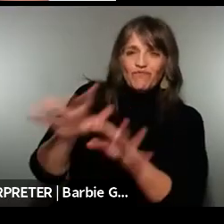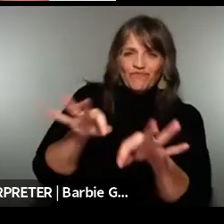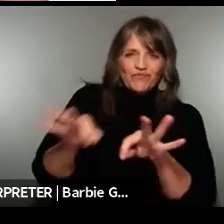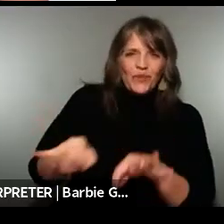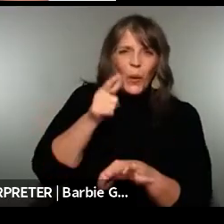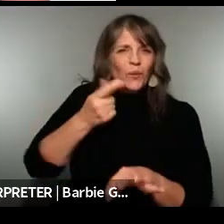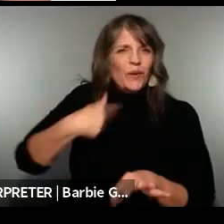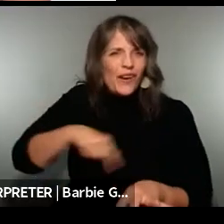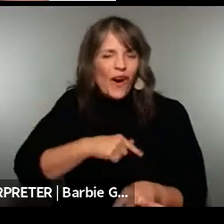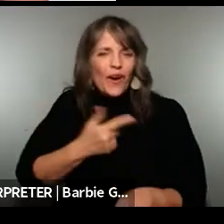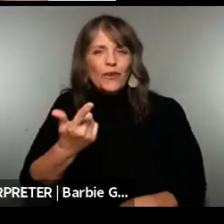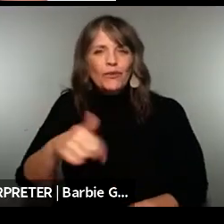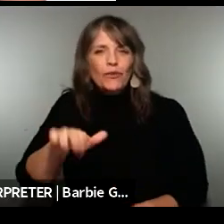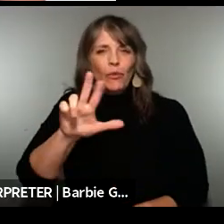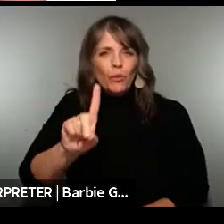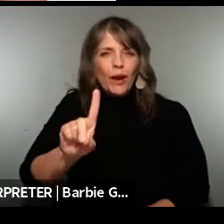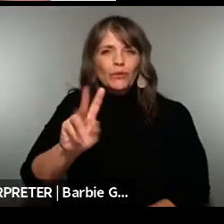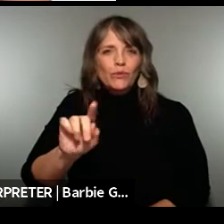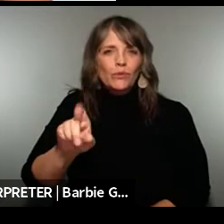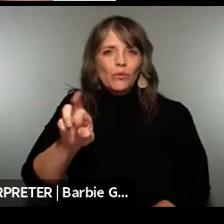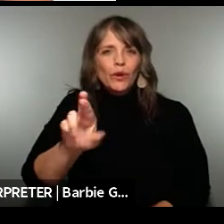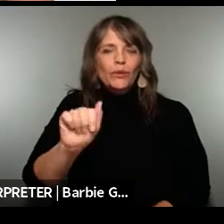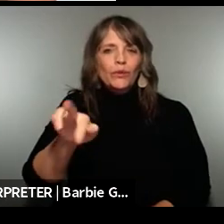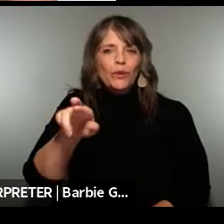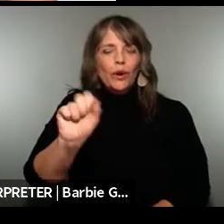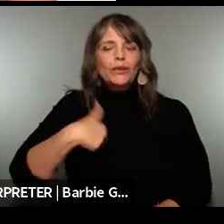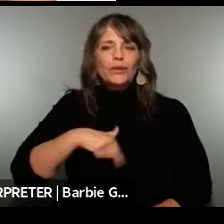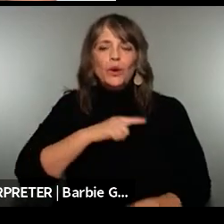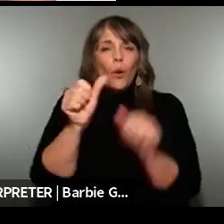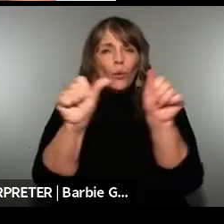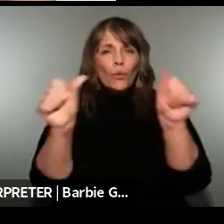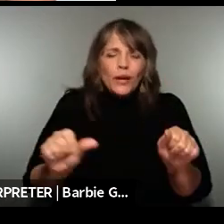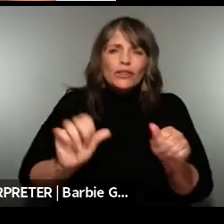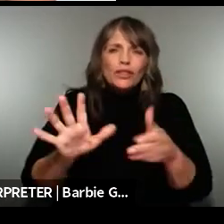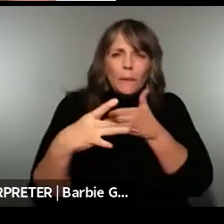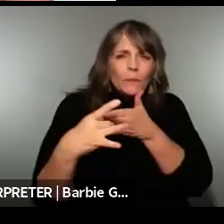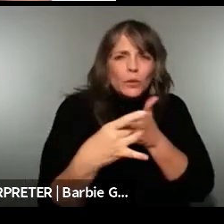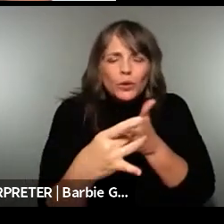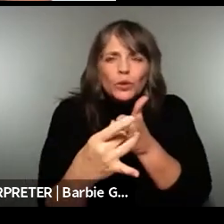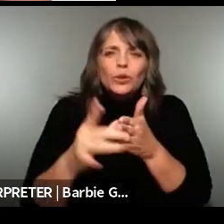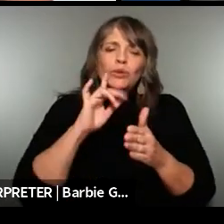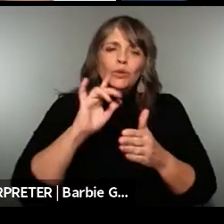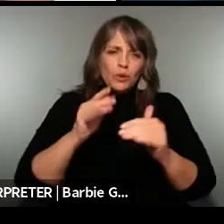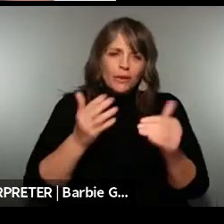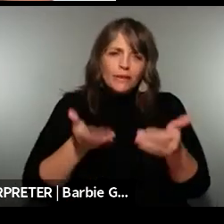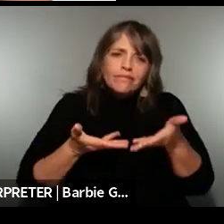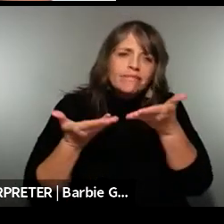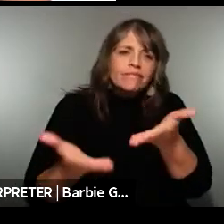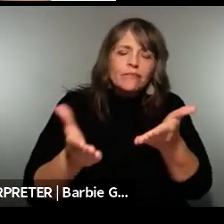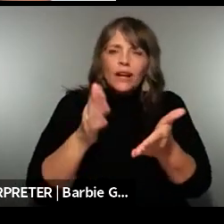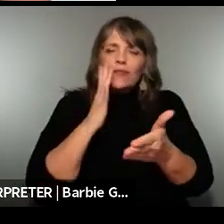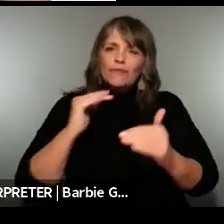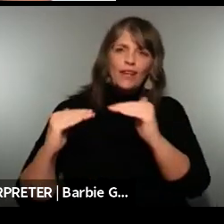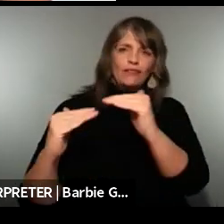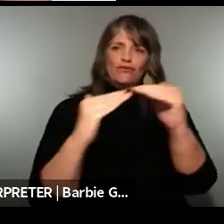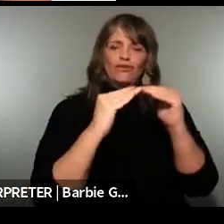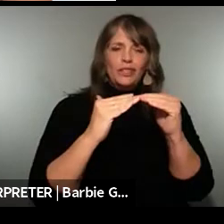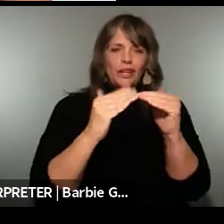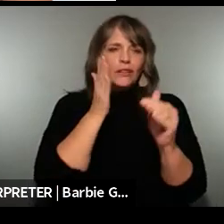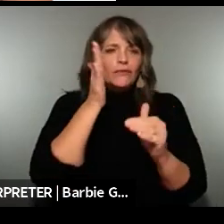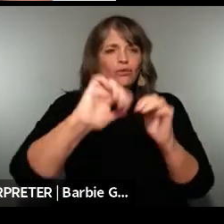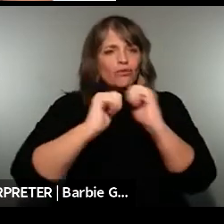Groundwater Arts shapes, stewards, and seeds a just future through creative practice, consultation, and community